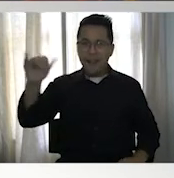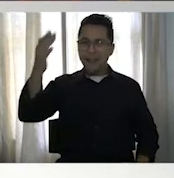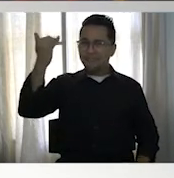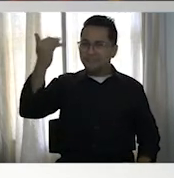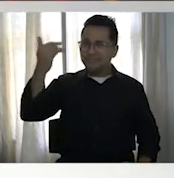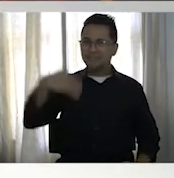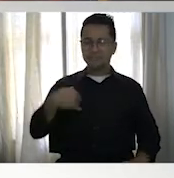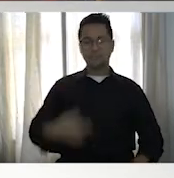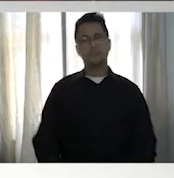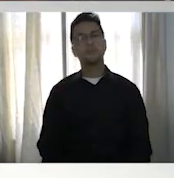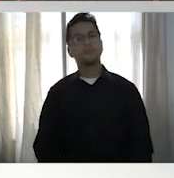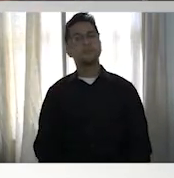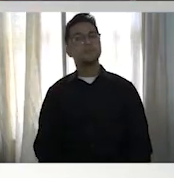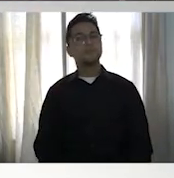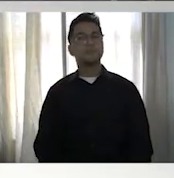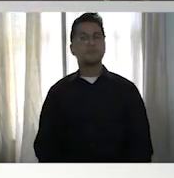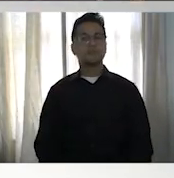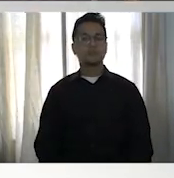solve.